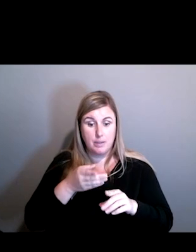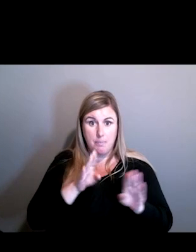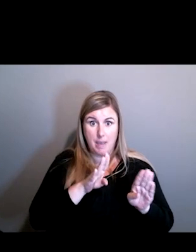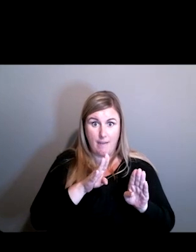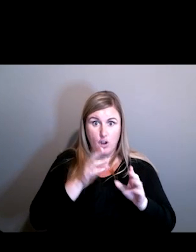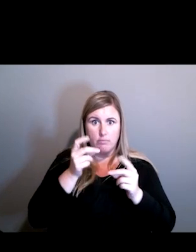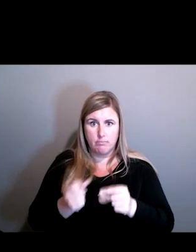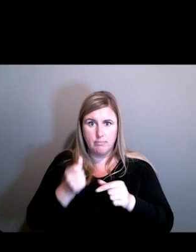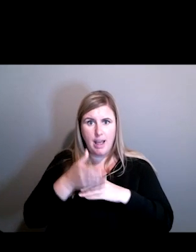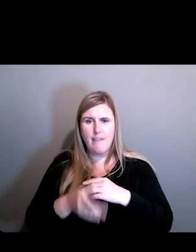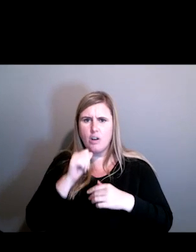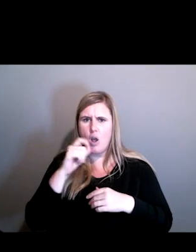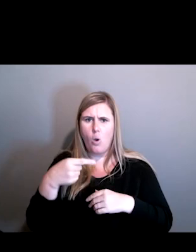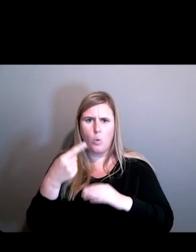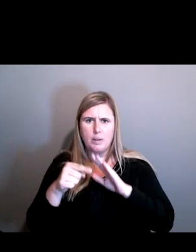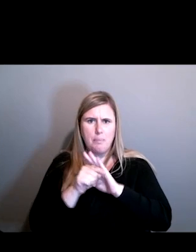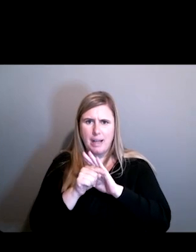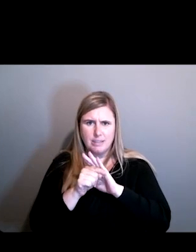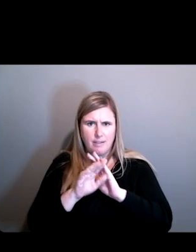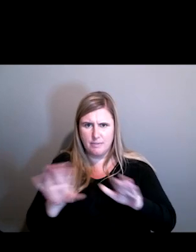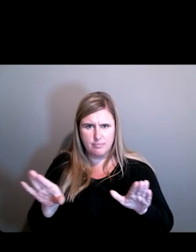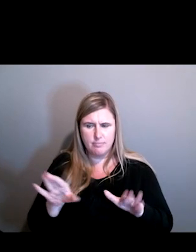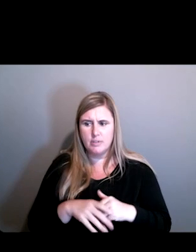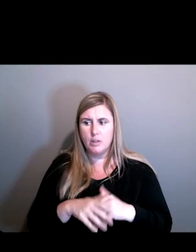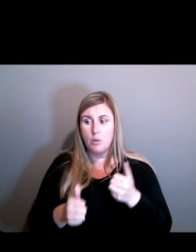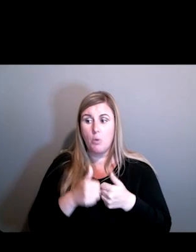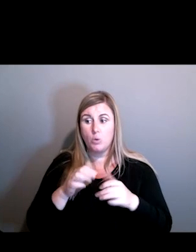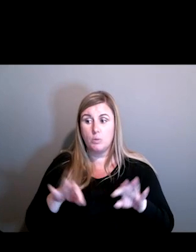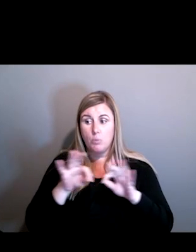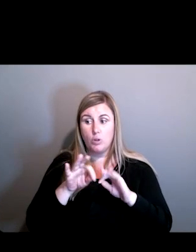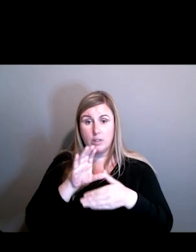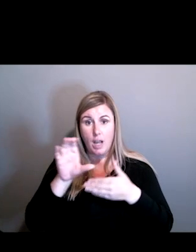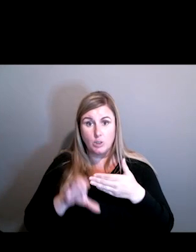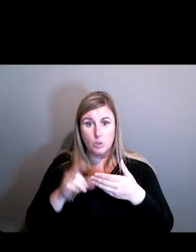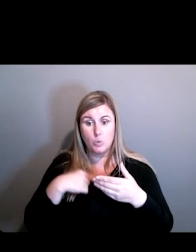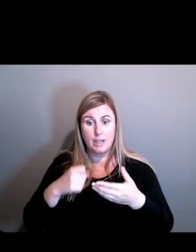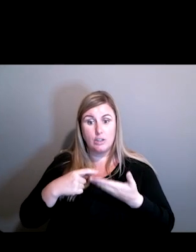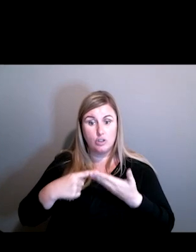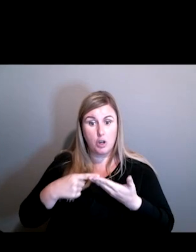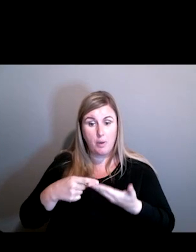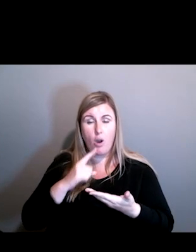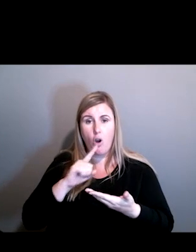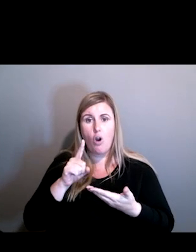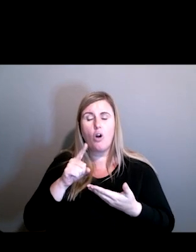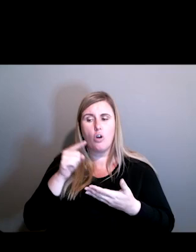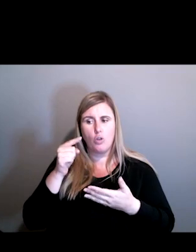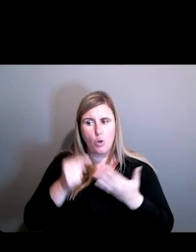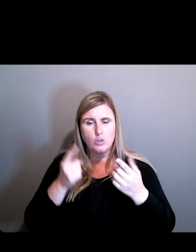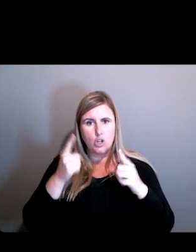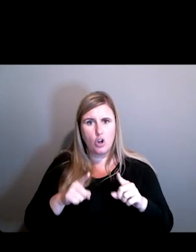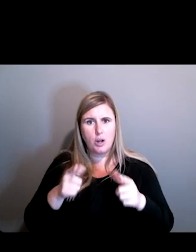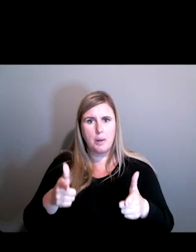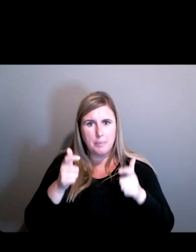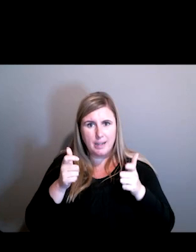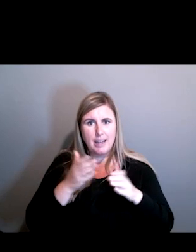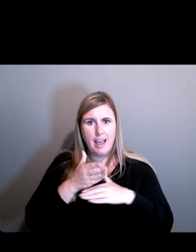tied to bad stuff. And the most important consequences that we can talk about are those that occur immediately after